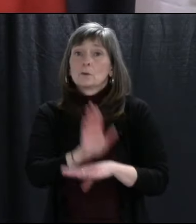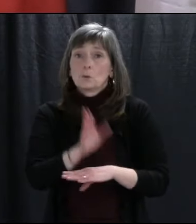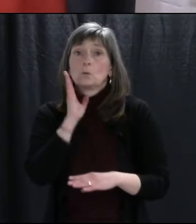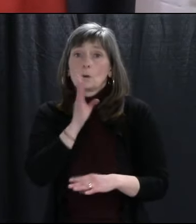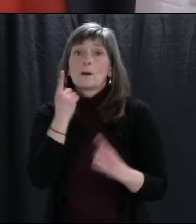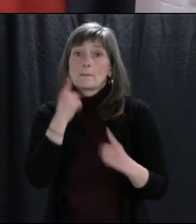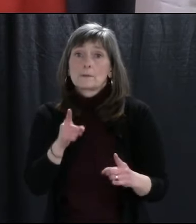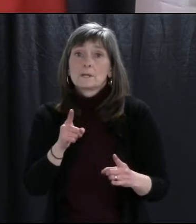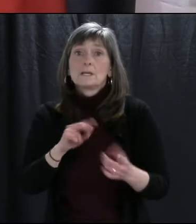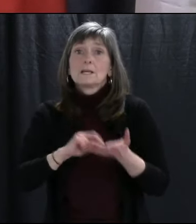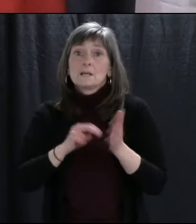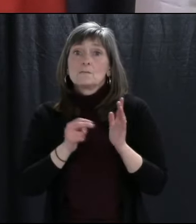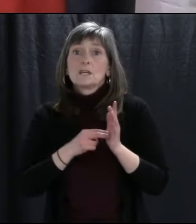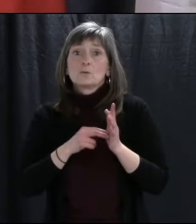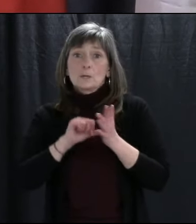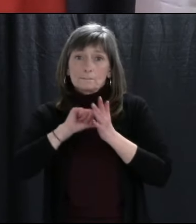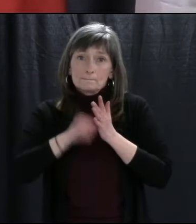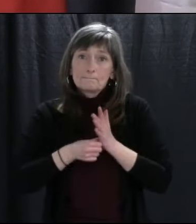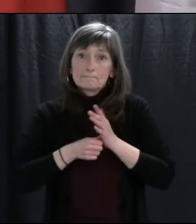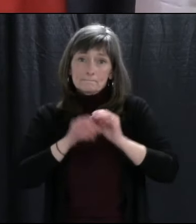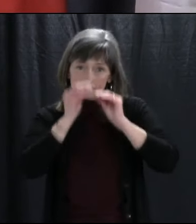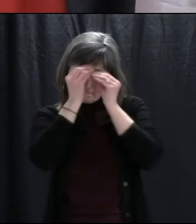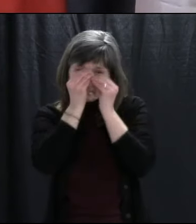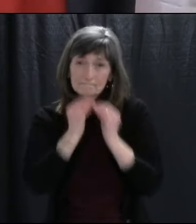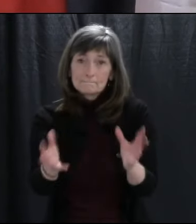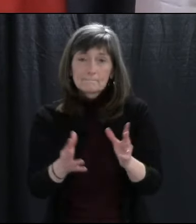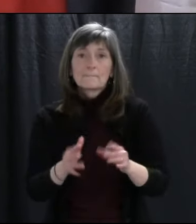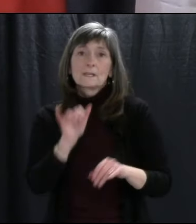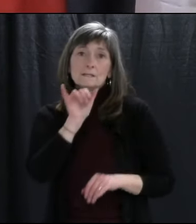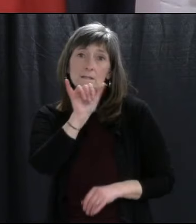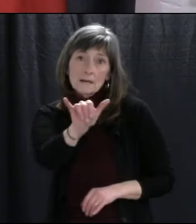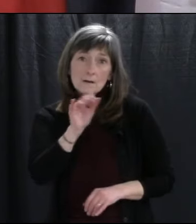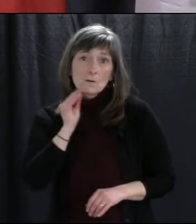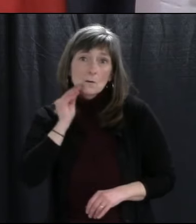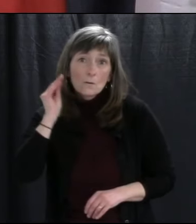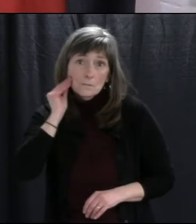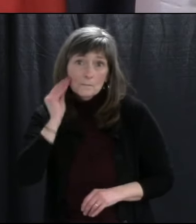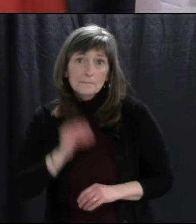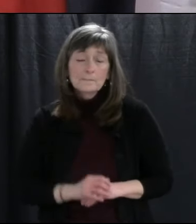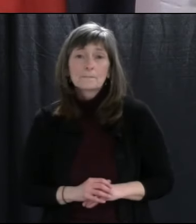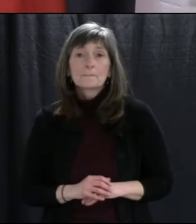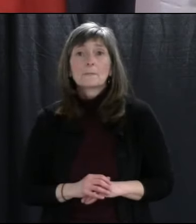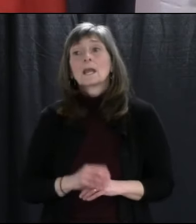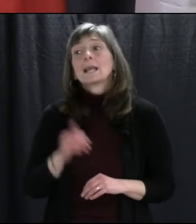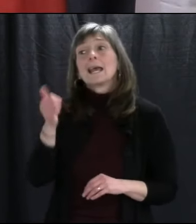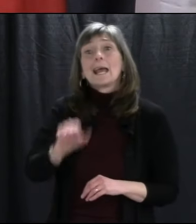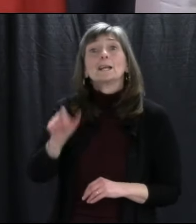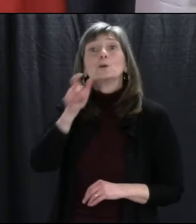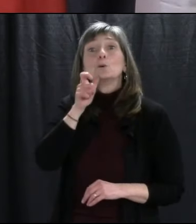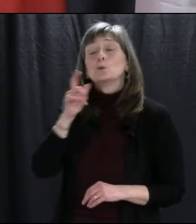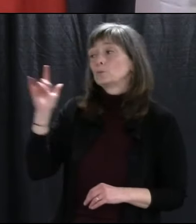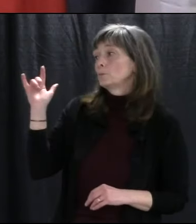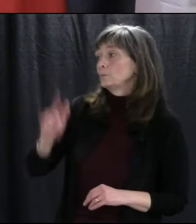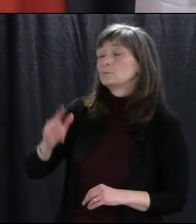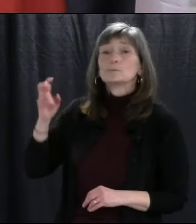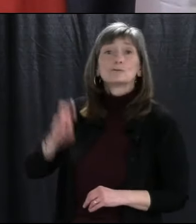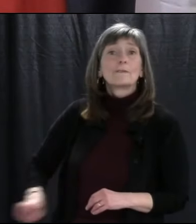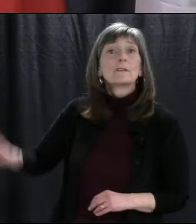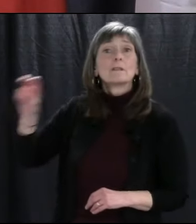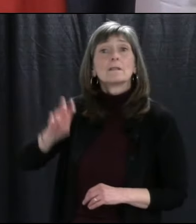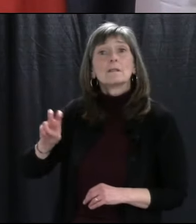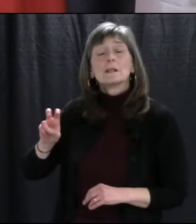reminder for everyone to stay at home. And for travelers from outside our province or traveling into our